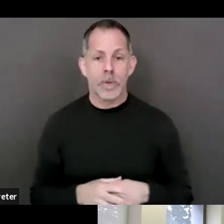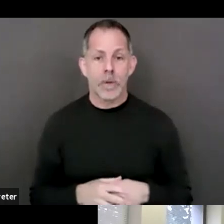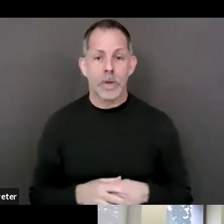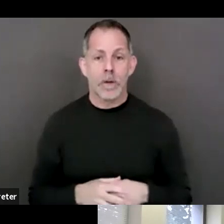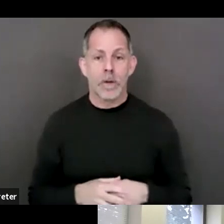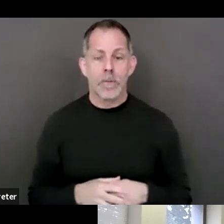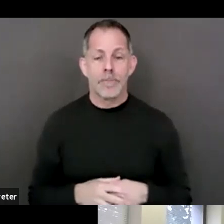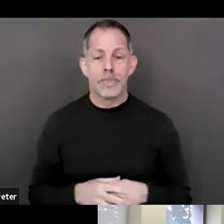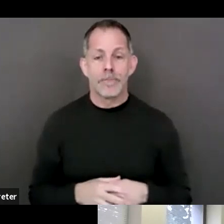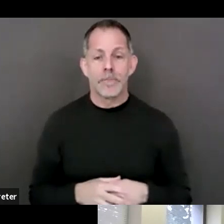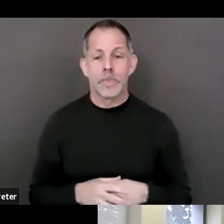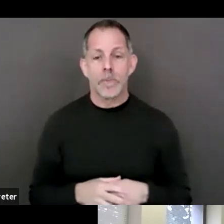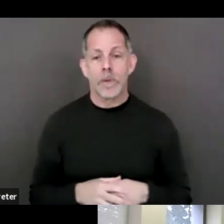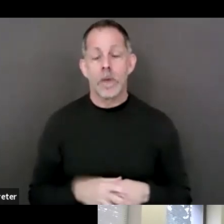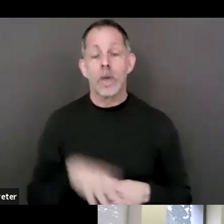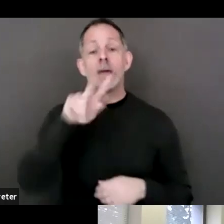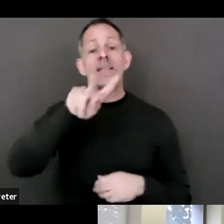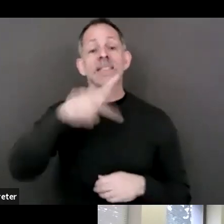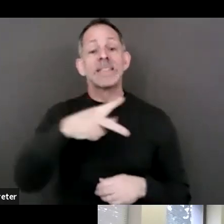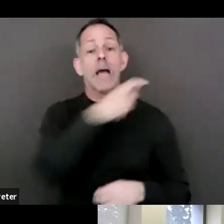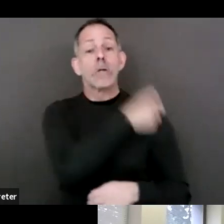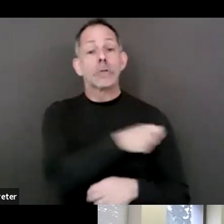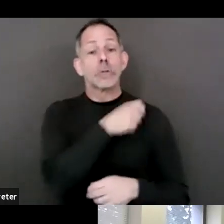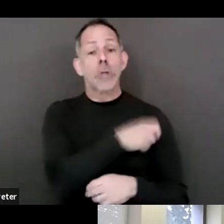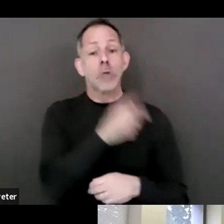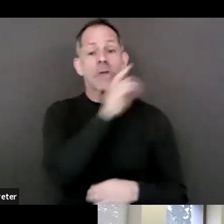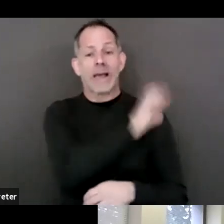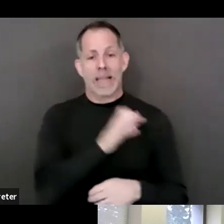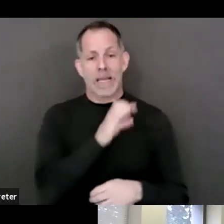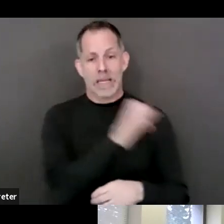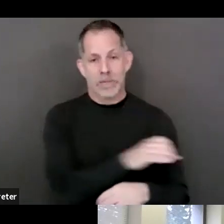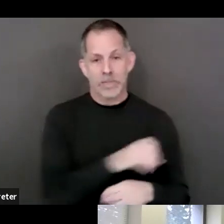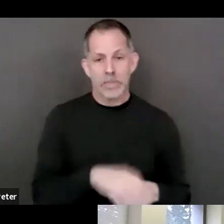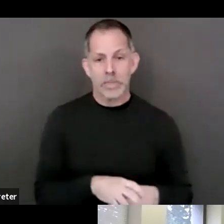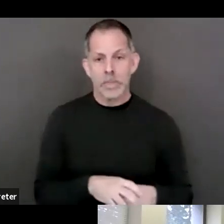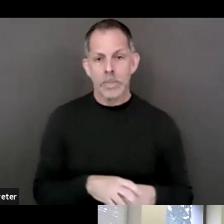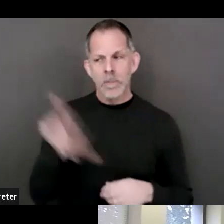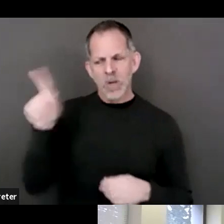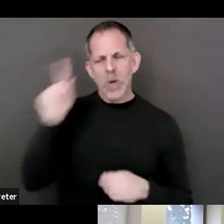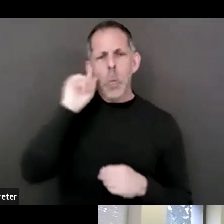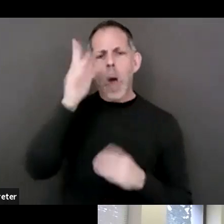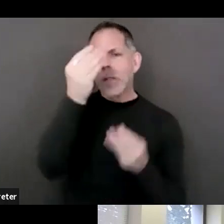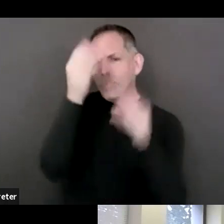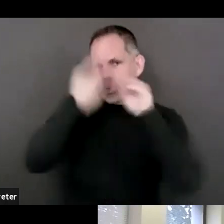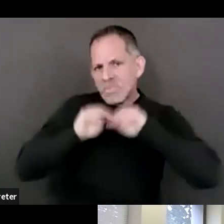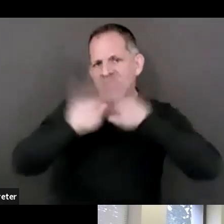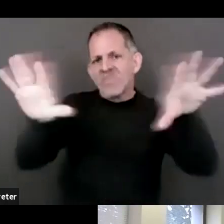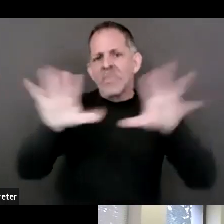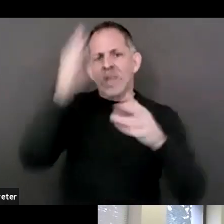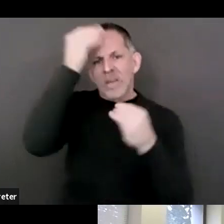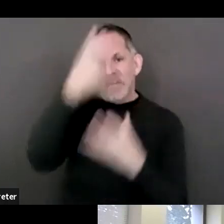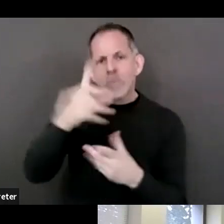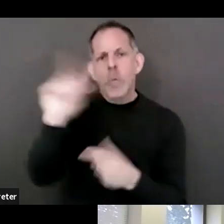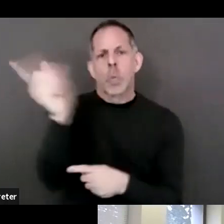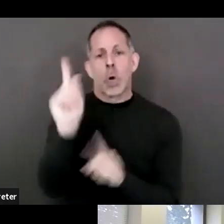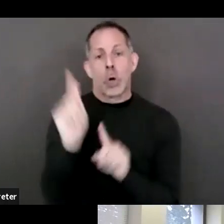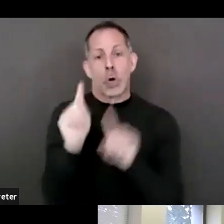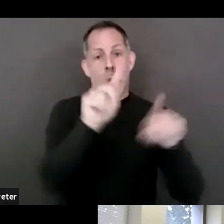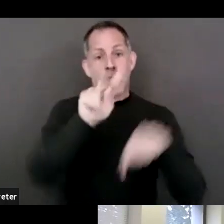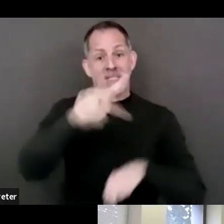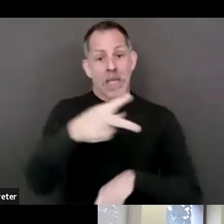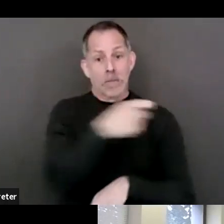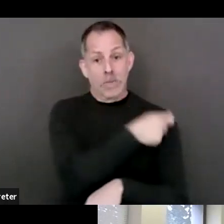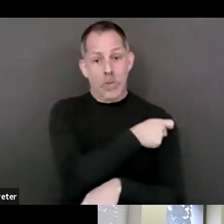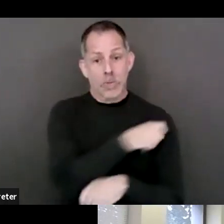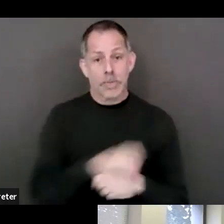second dose appointment. We're adding these so that folks who are having a hard time getting their second dose can get it.